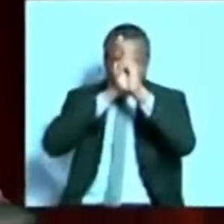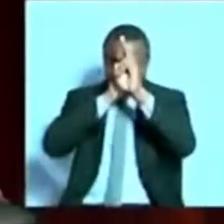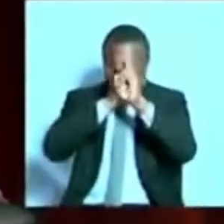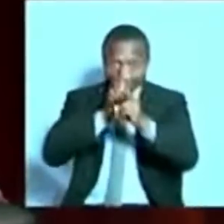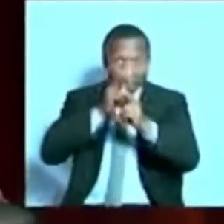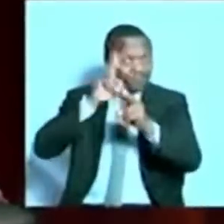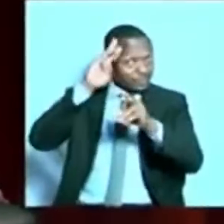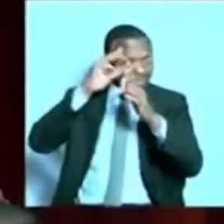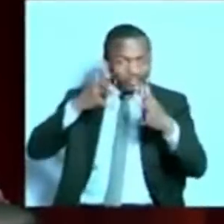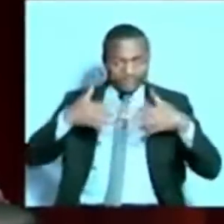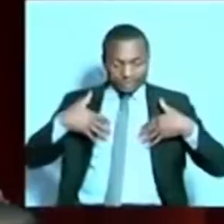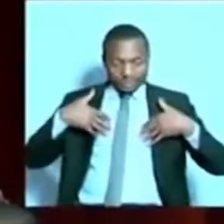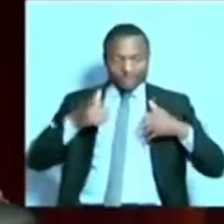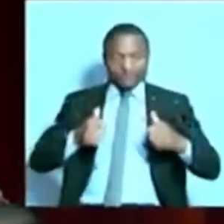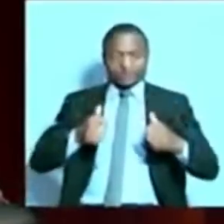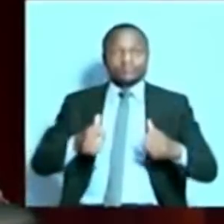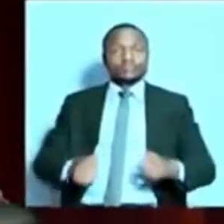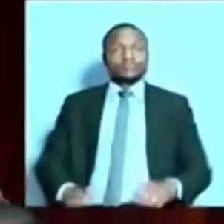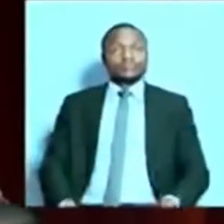Health.